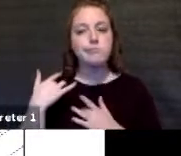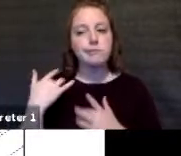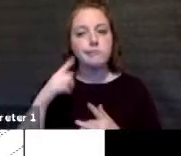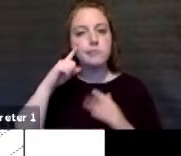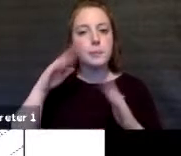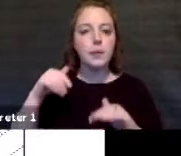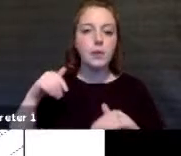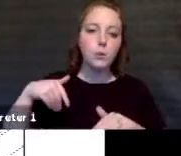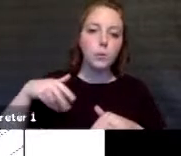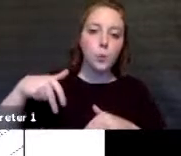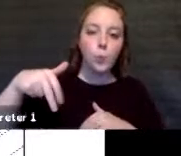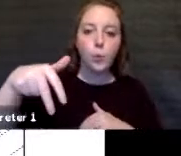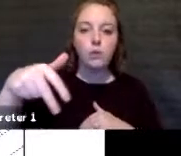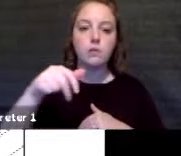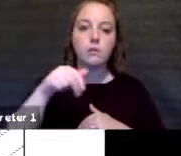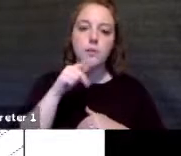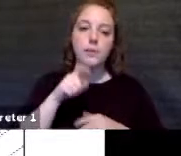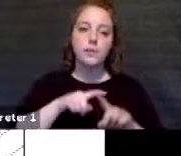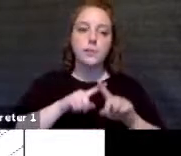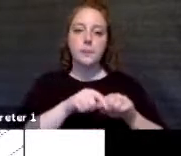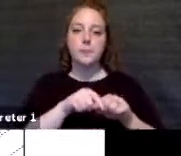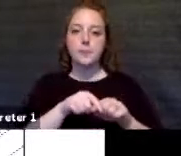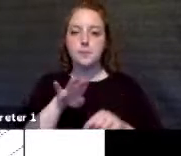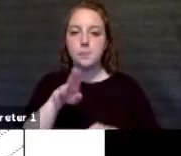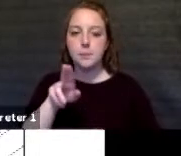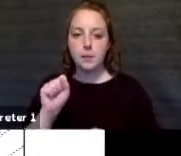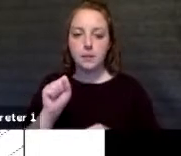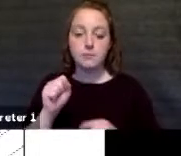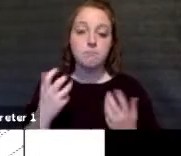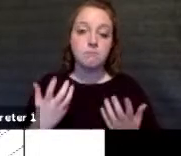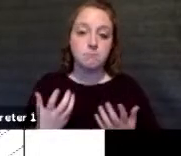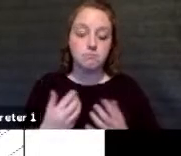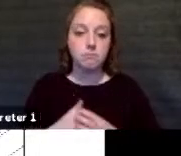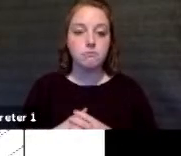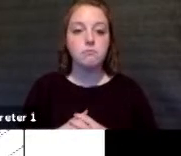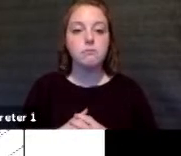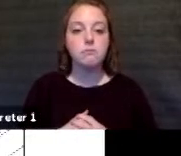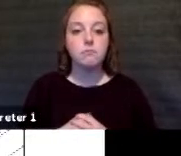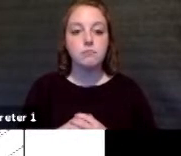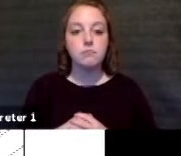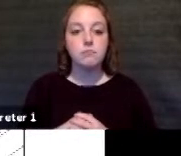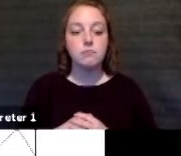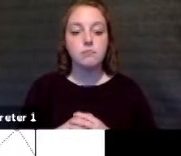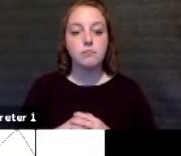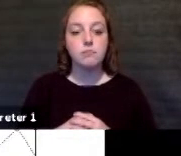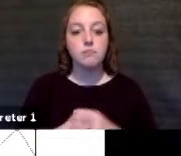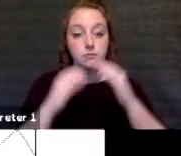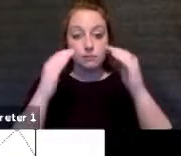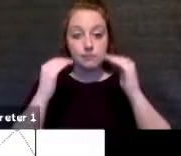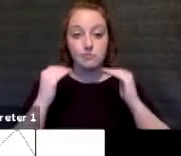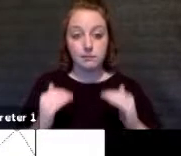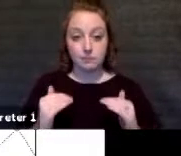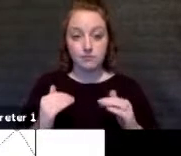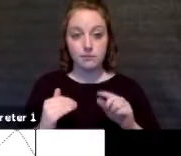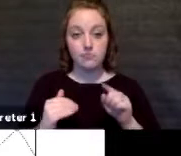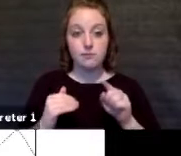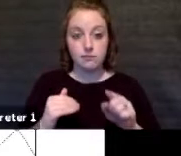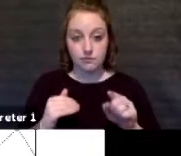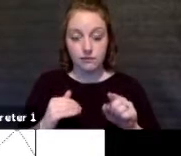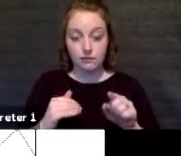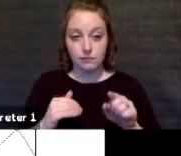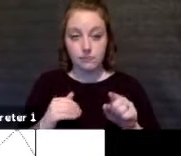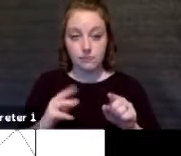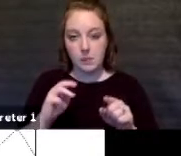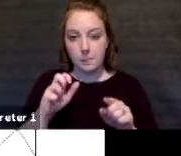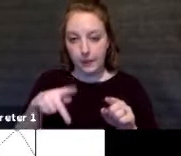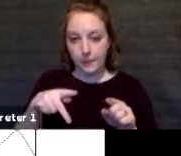instead of using bus services. And then if we go forward, you have just one more look at the maps for our middle schools, and we'll